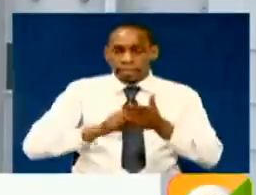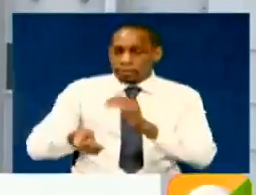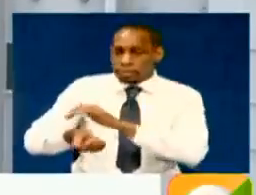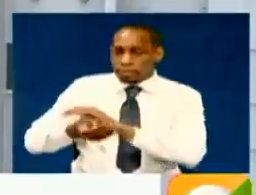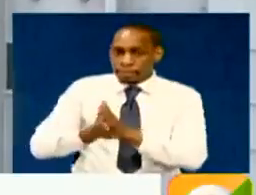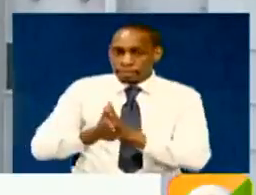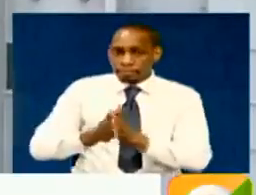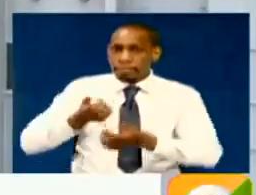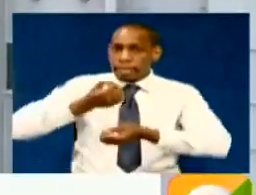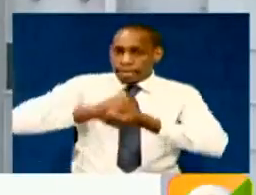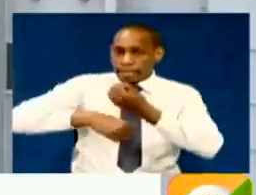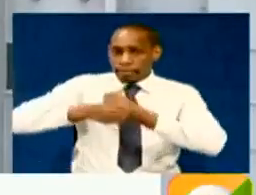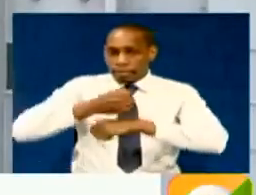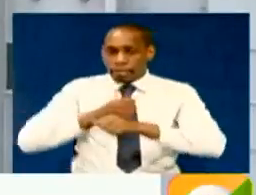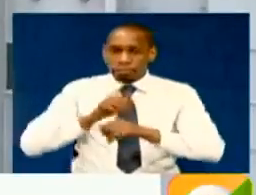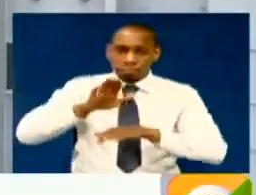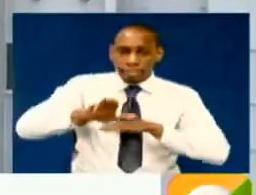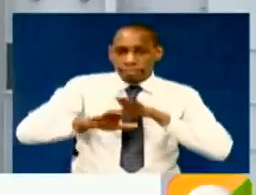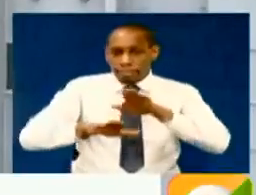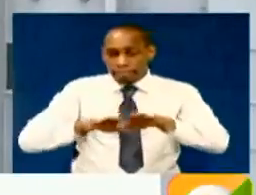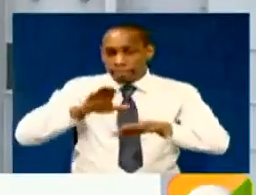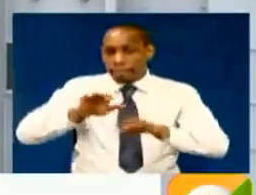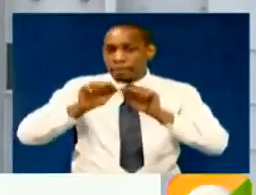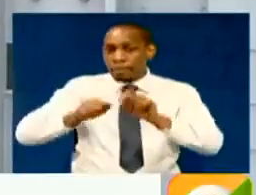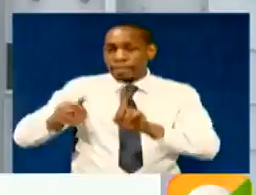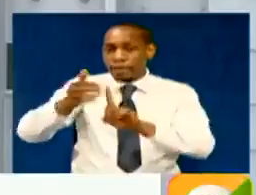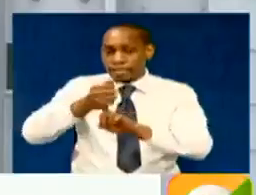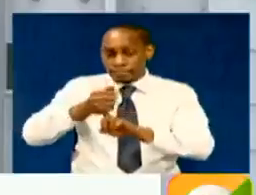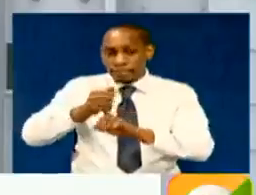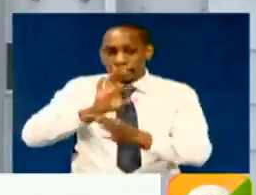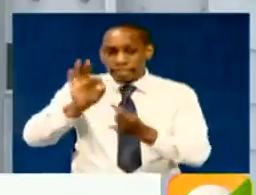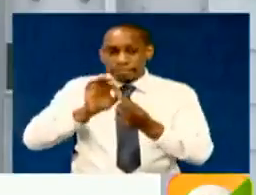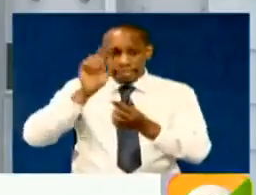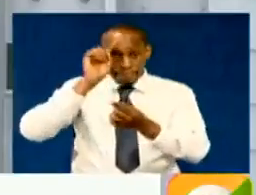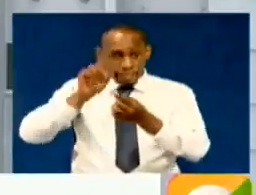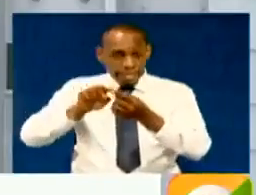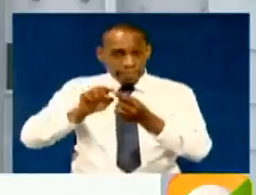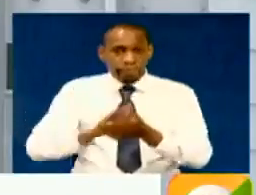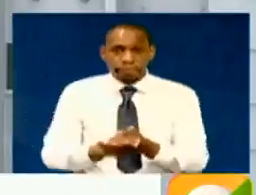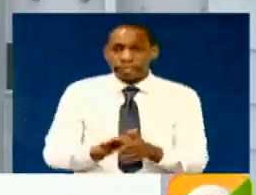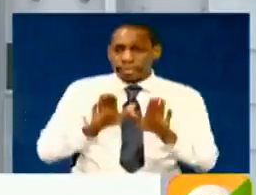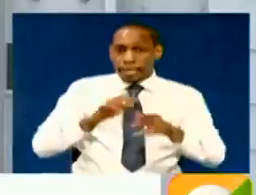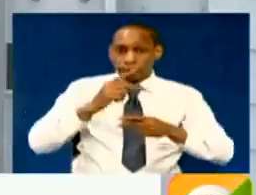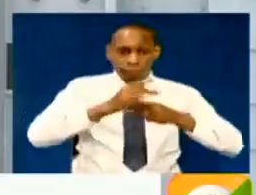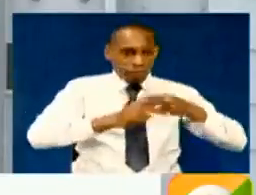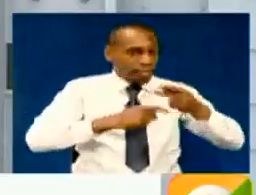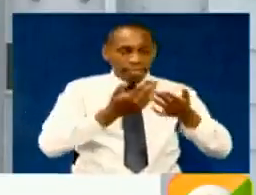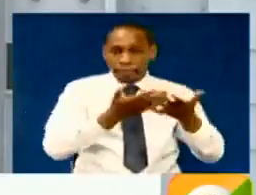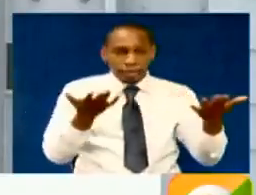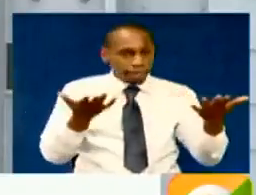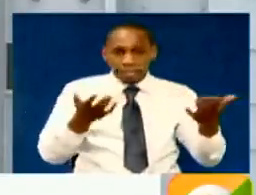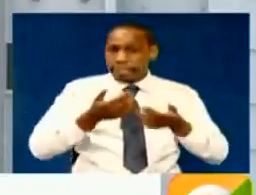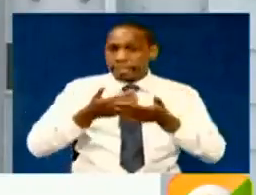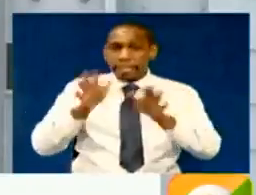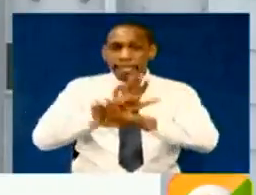a series of actions or steps taken in order to achieve a particular end. Now, processes are everywhere in